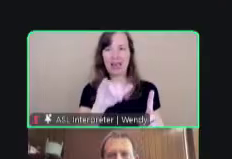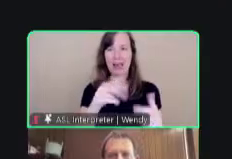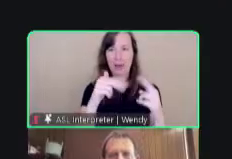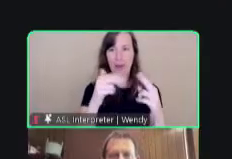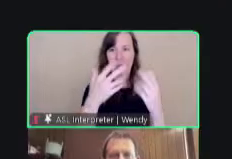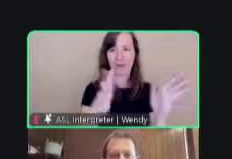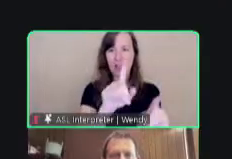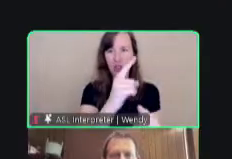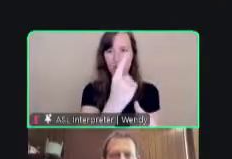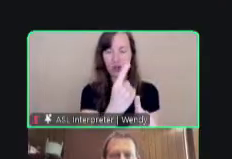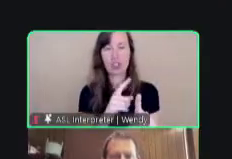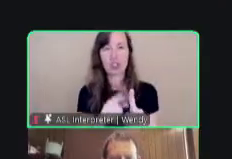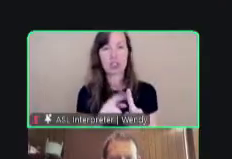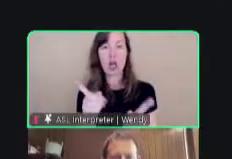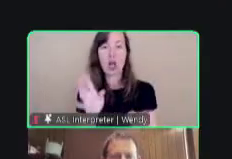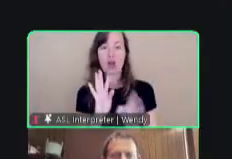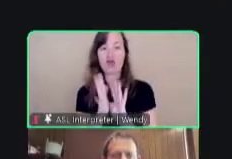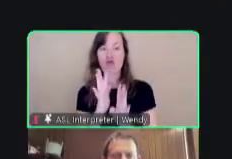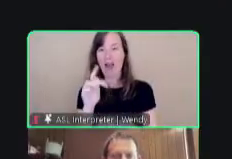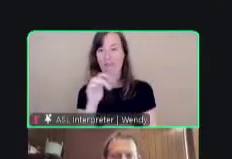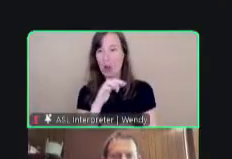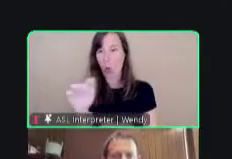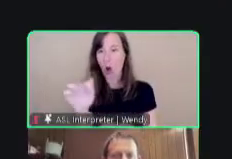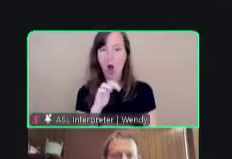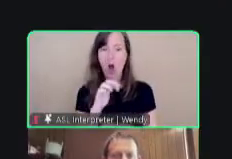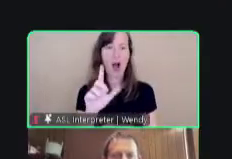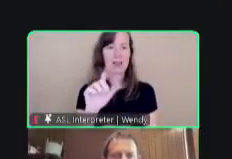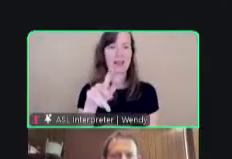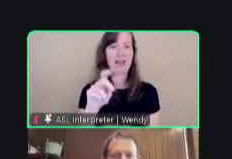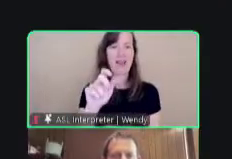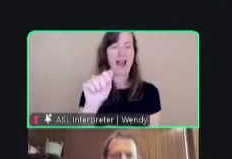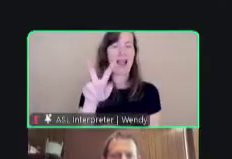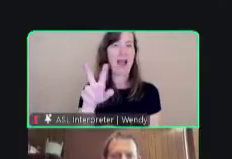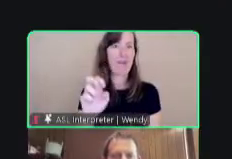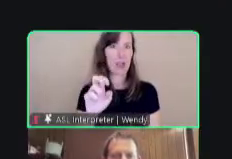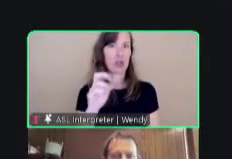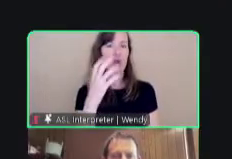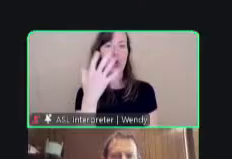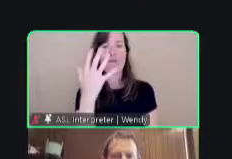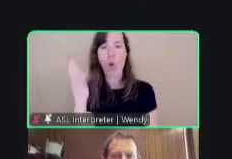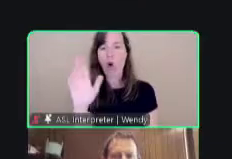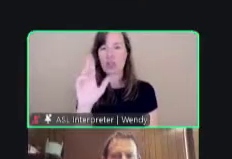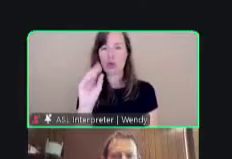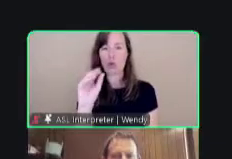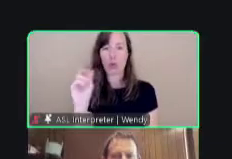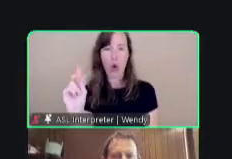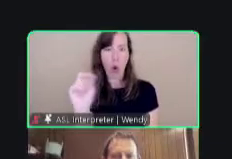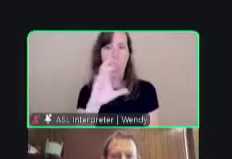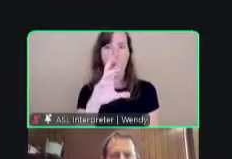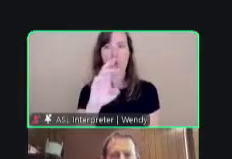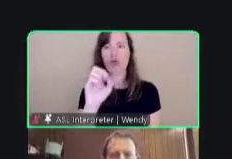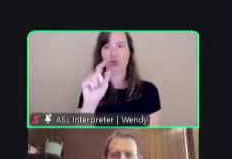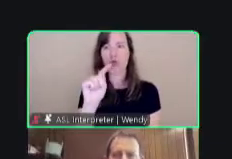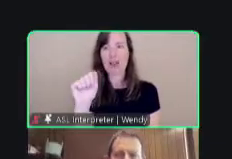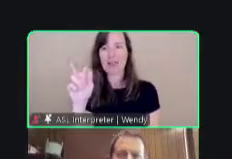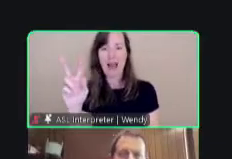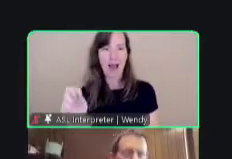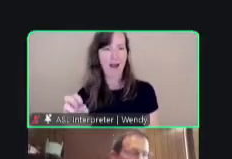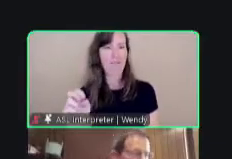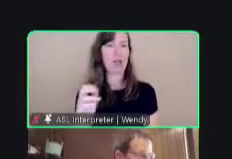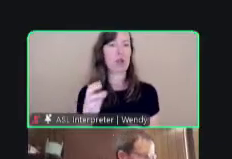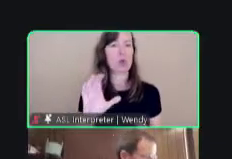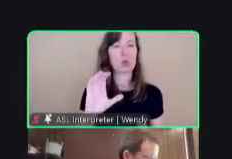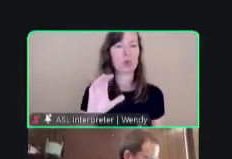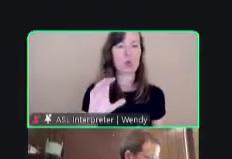Traffic walks, Lake Avenue, Forest Road, Crest Avenue were some of the most recent ones. These traffic walks leading to consensus on